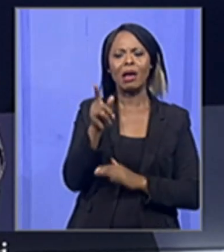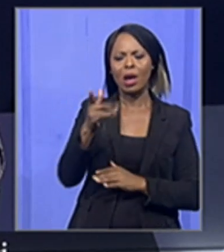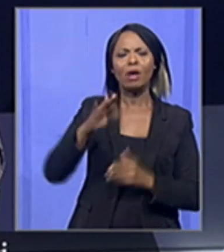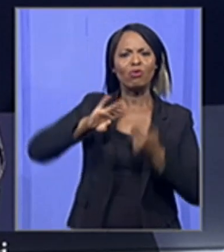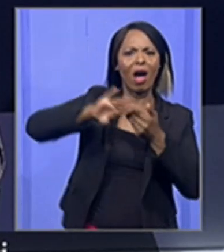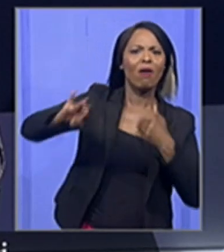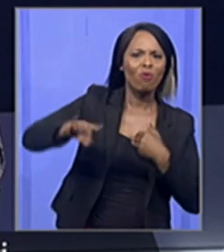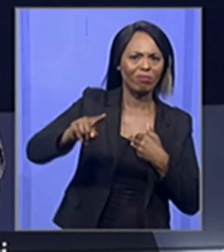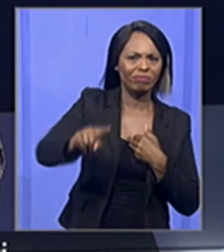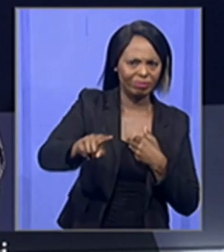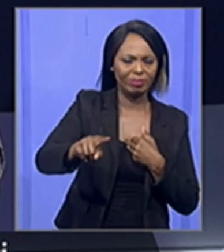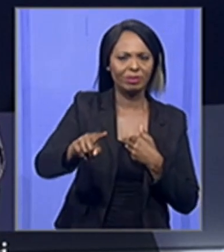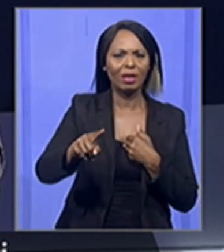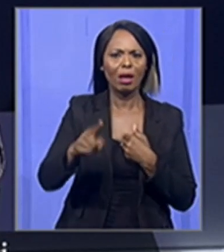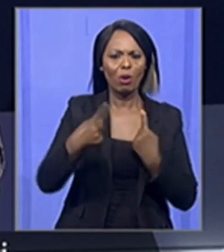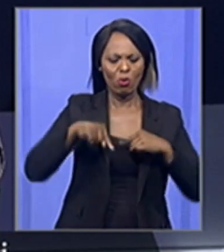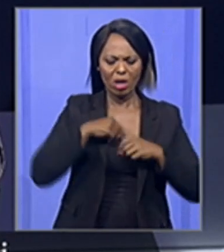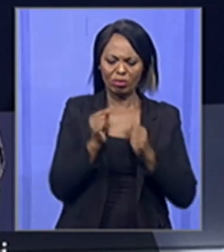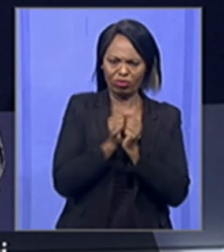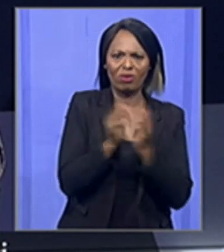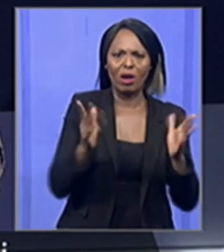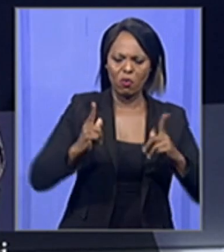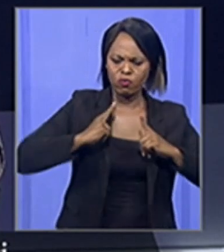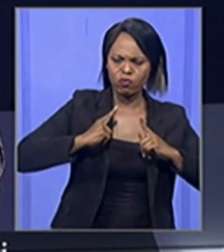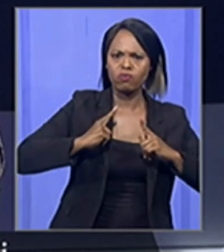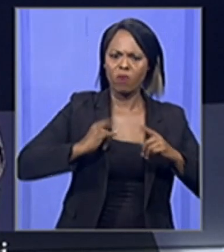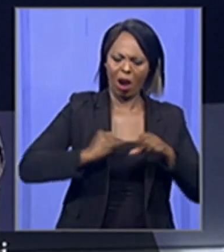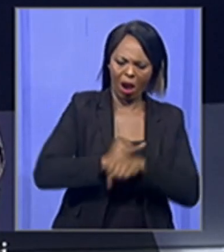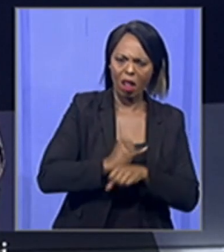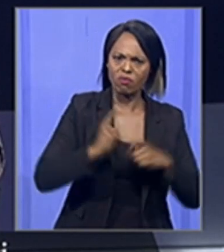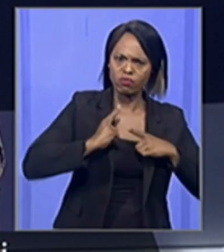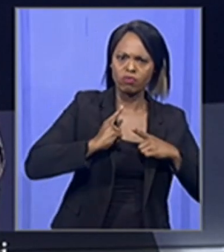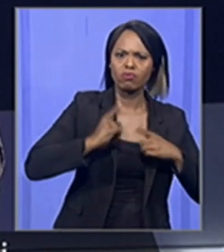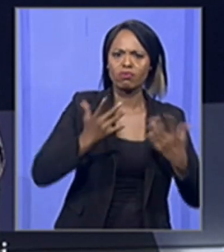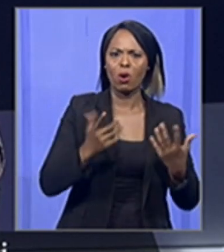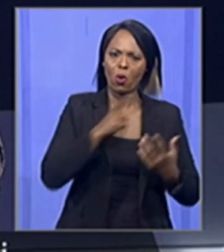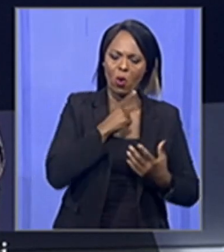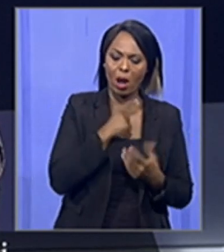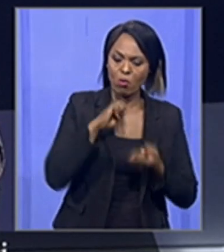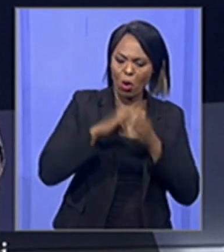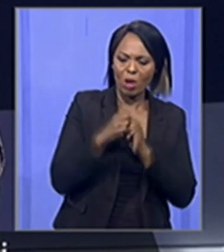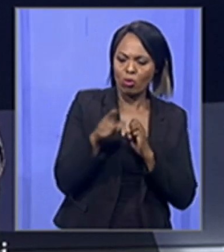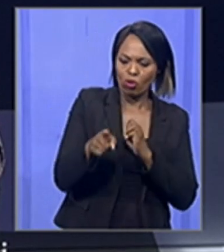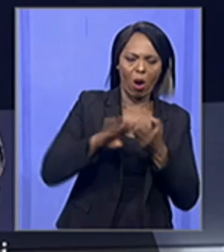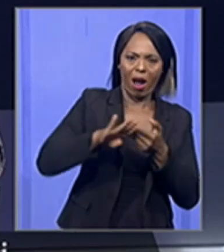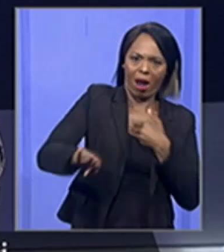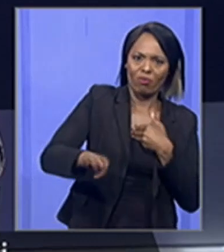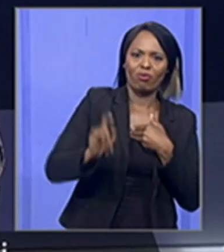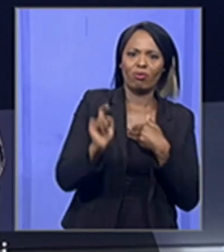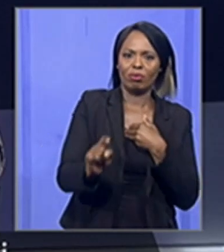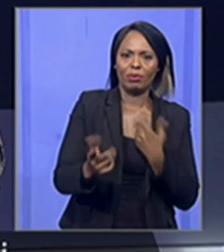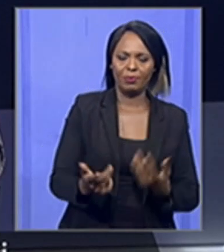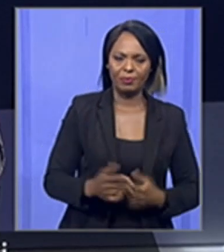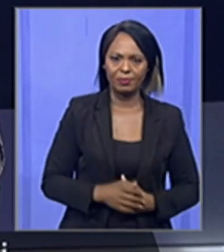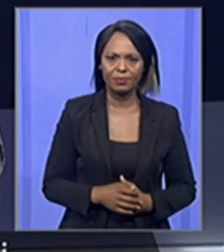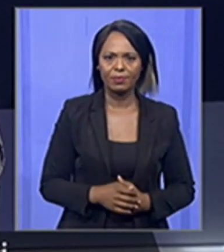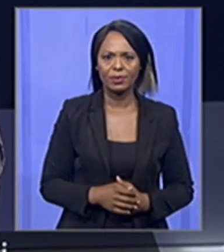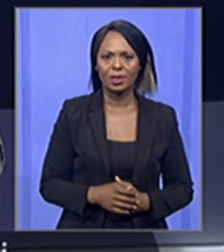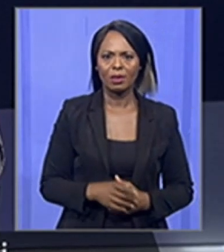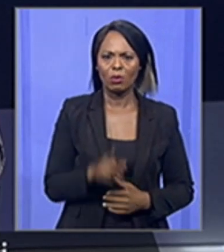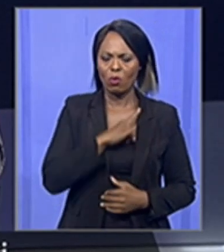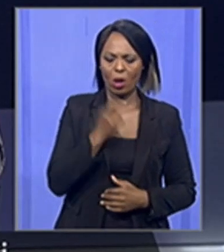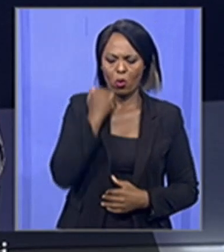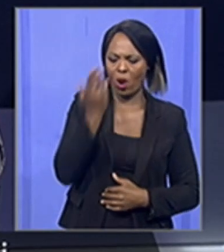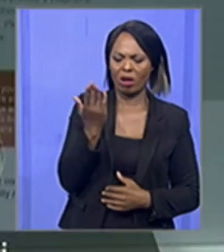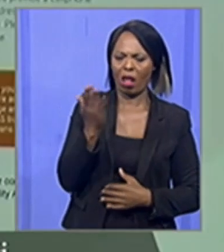tlogile ka natla re nagana gore ga re tlo bana le mathata le goreng re a wa bona ka yona nakwe and re